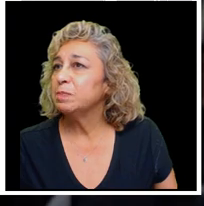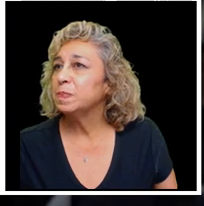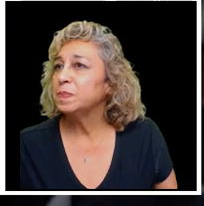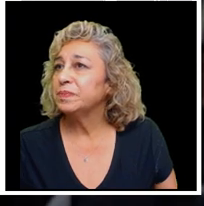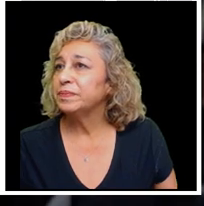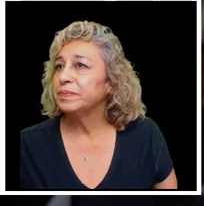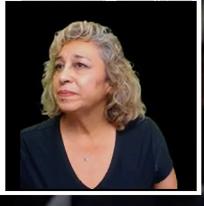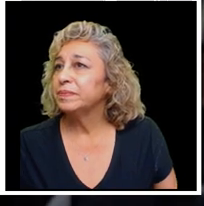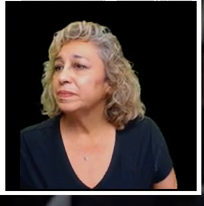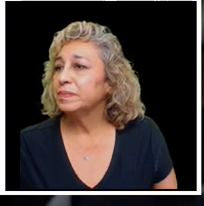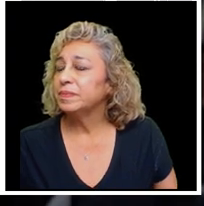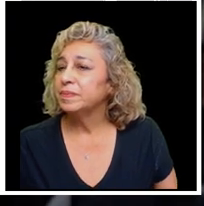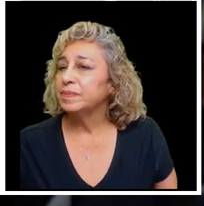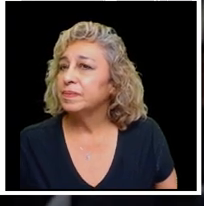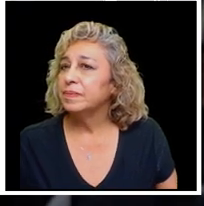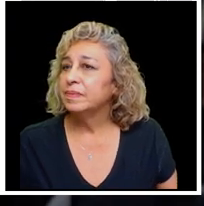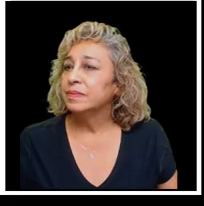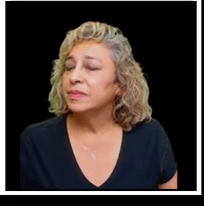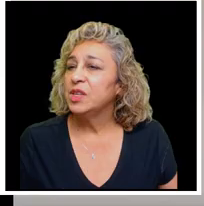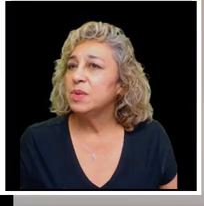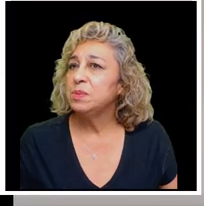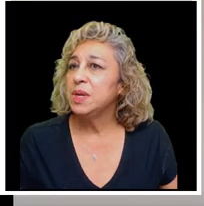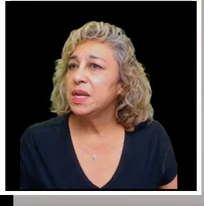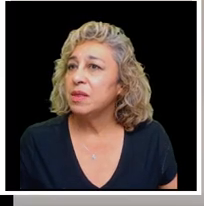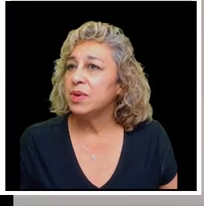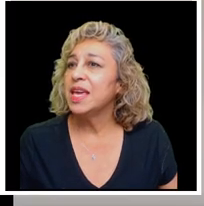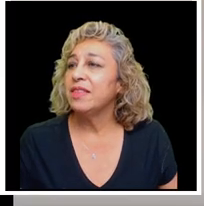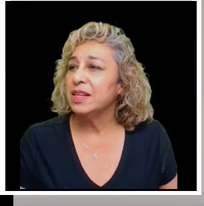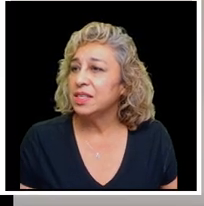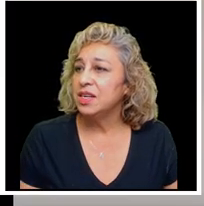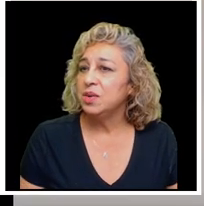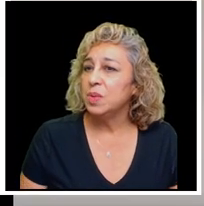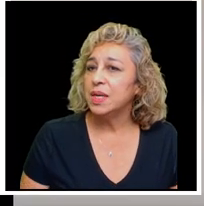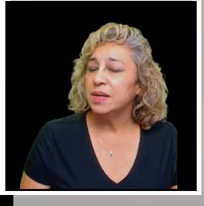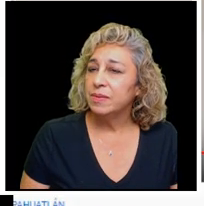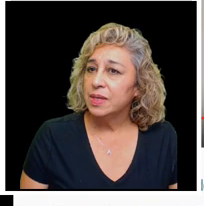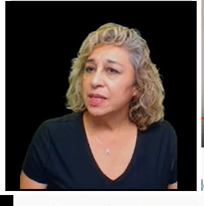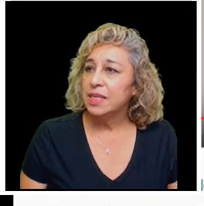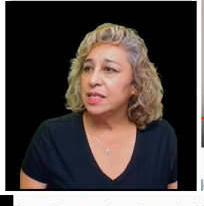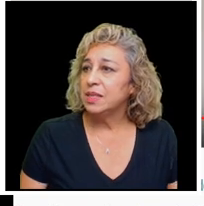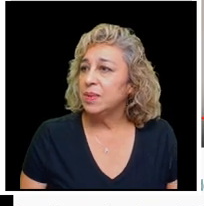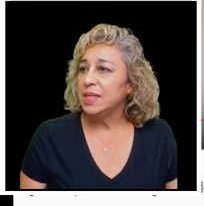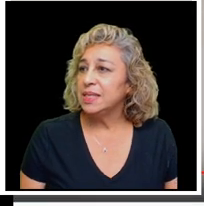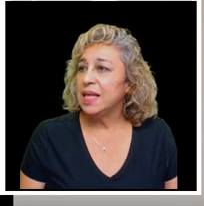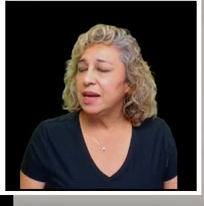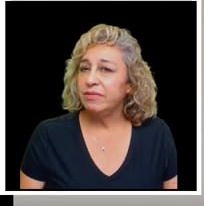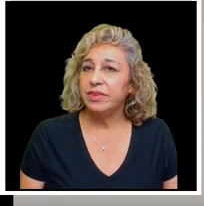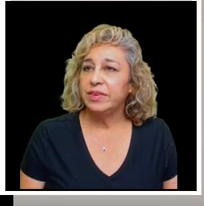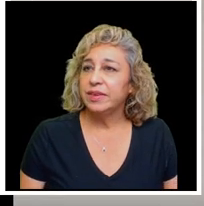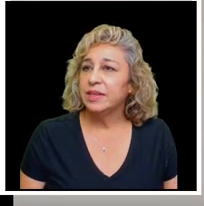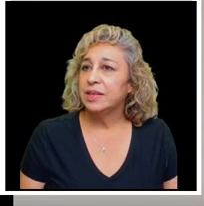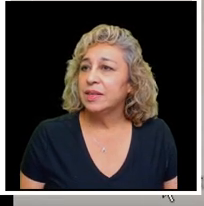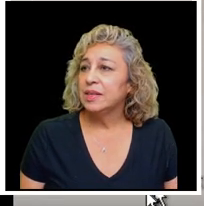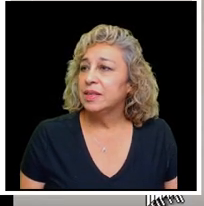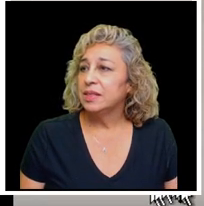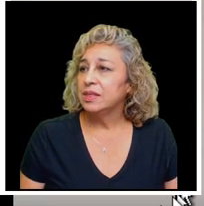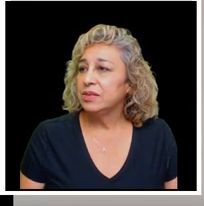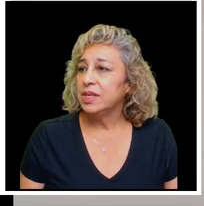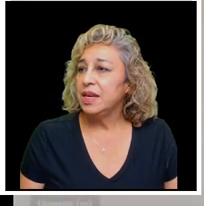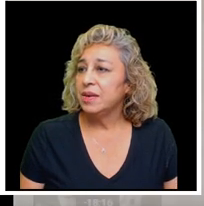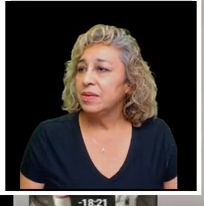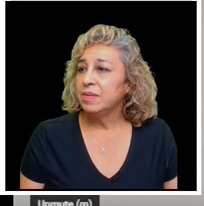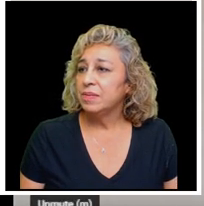see there must be another one yeah that's the new one this is the one that's like I